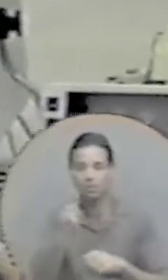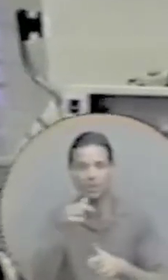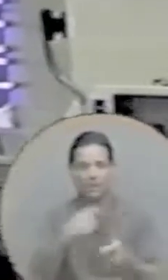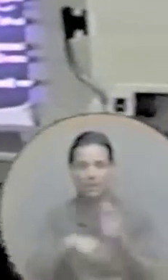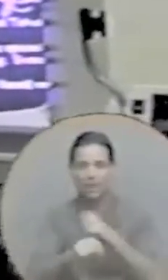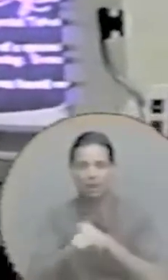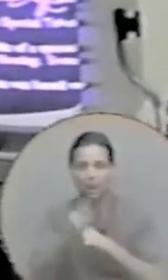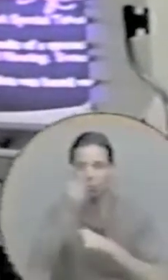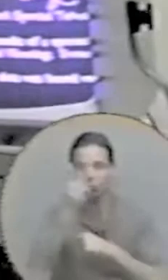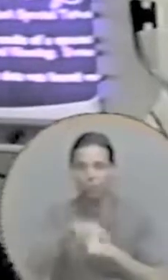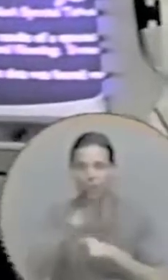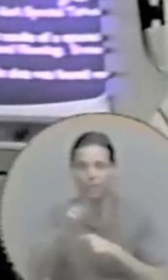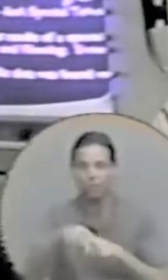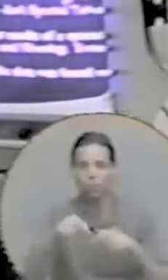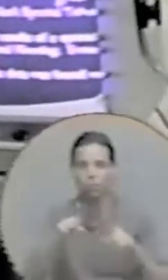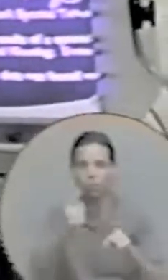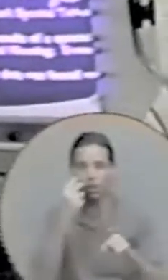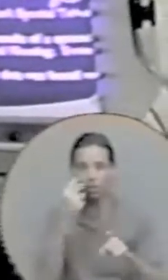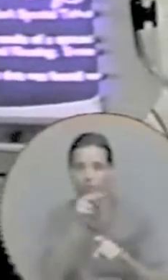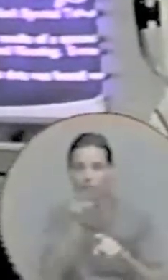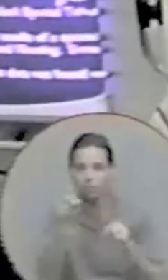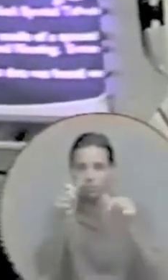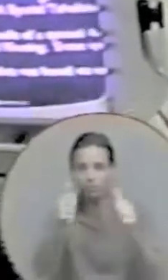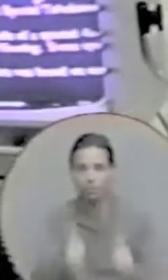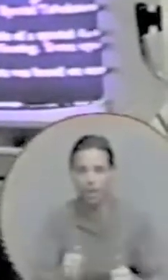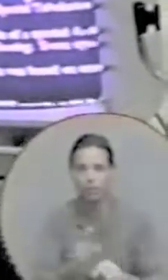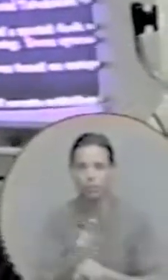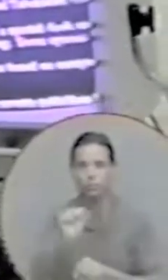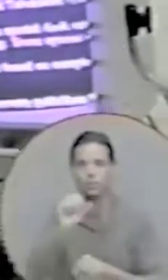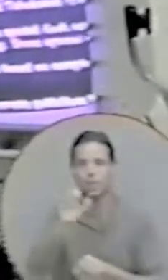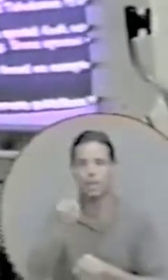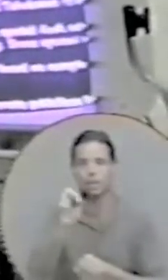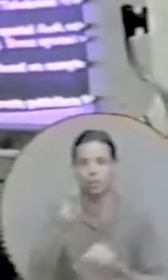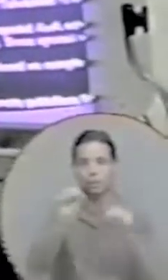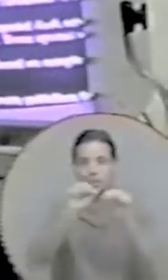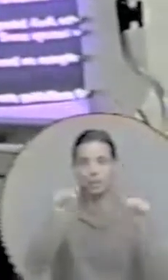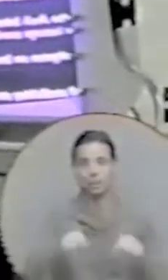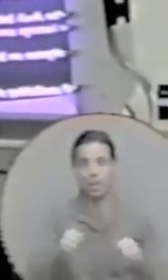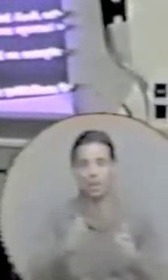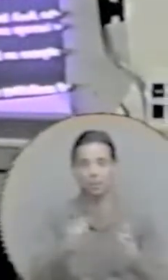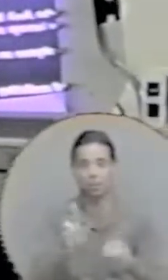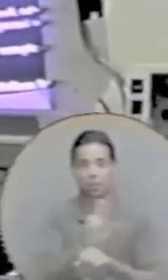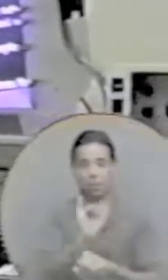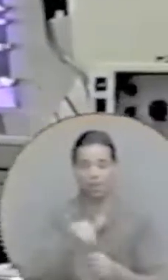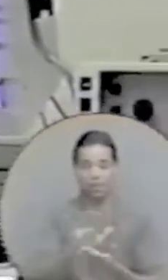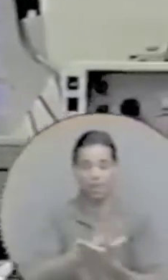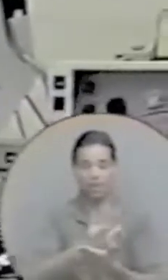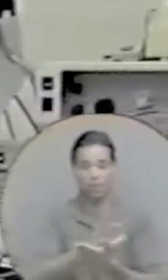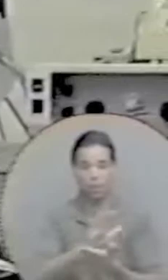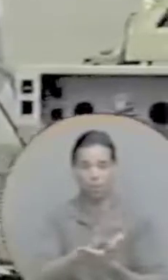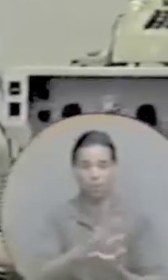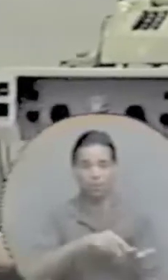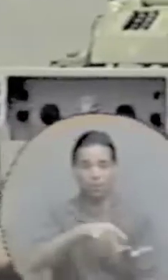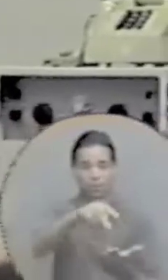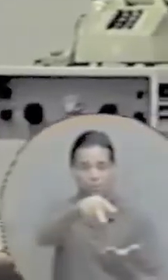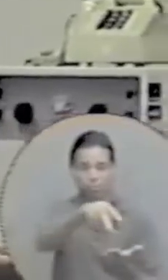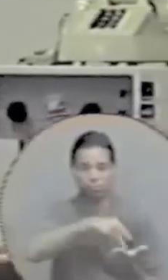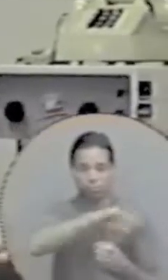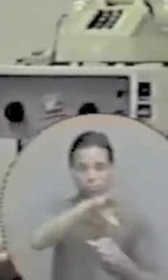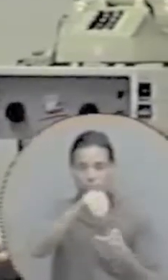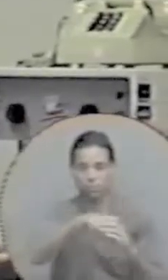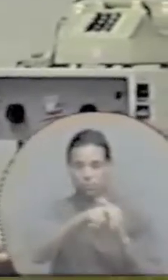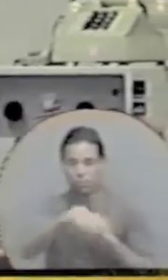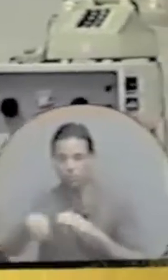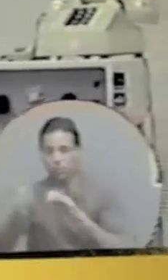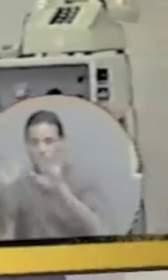as my vision gets worse, I'm going to use a scanner system which would allow me to take this piece of paper, scan it into a computer, and then